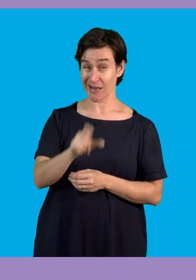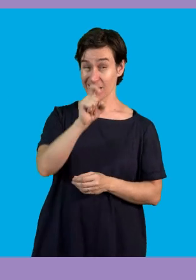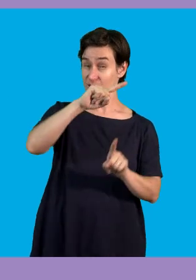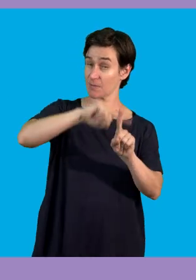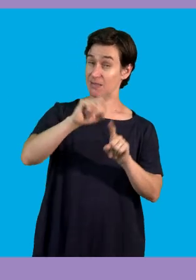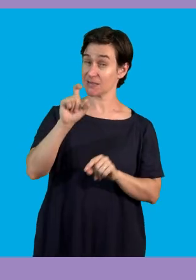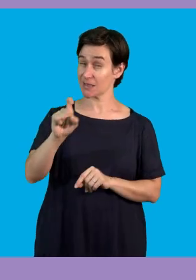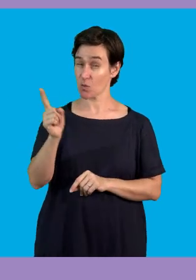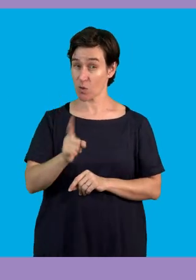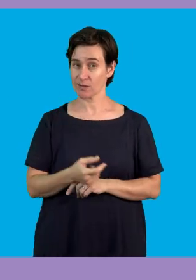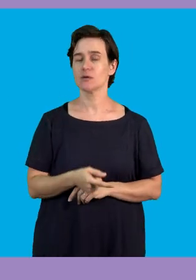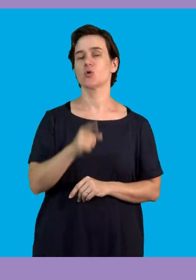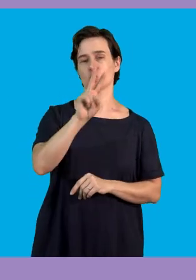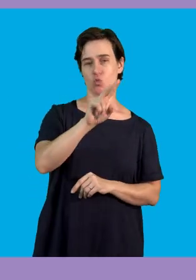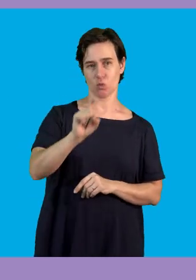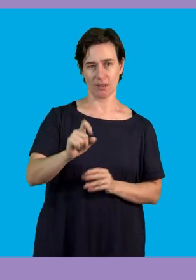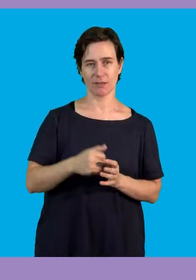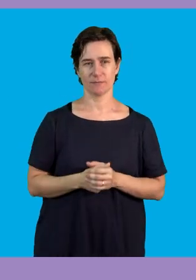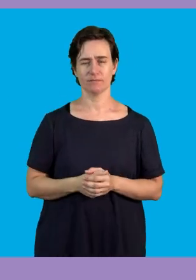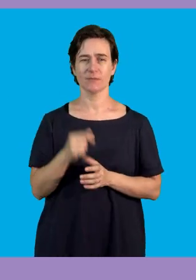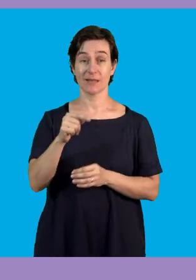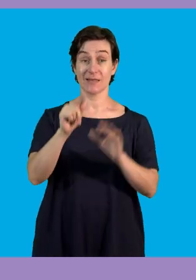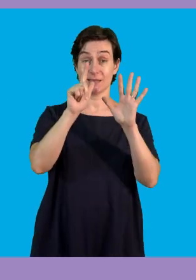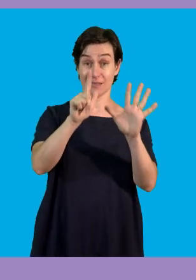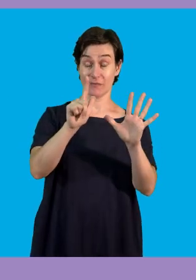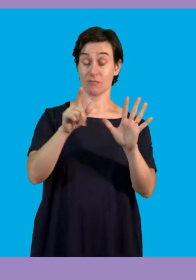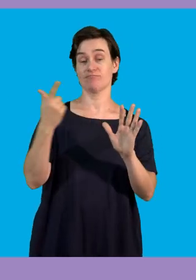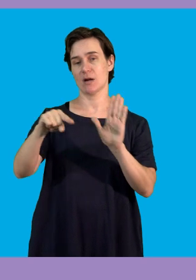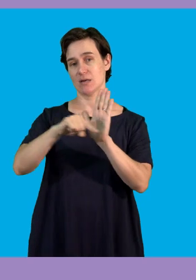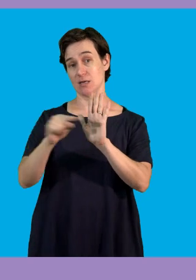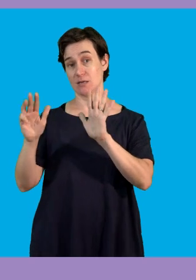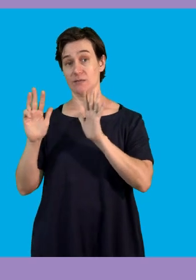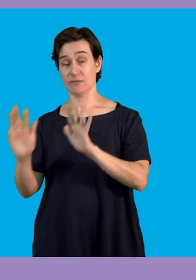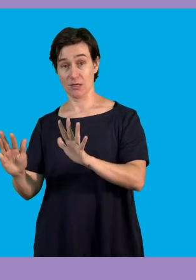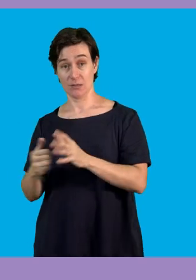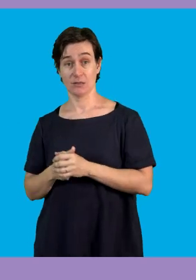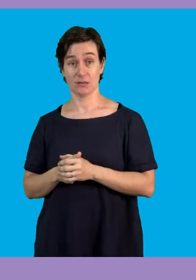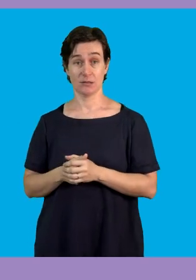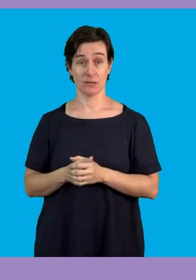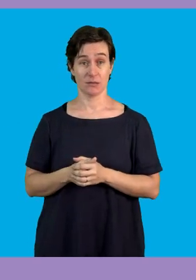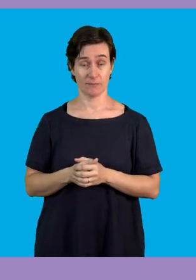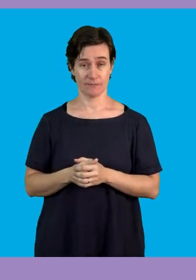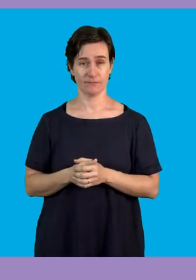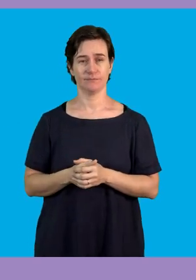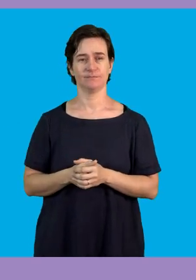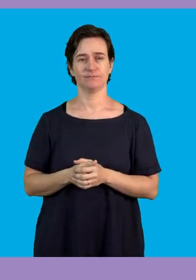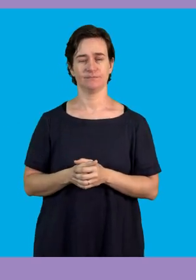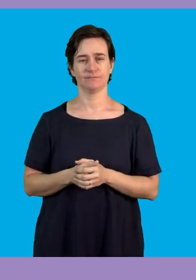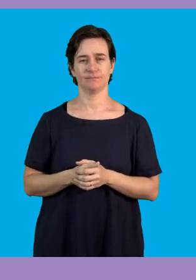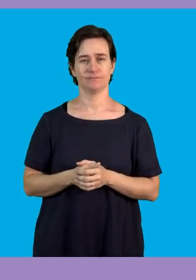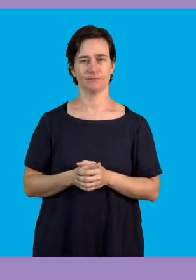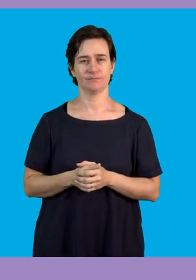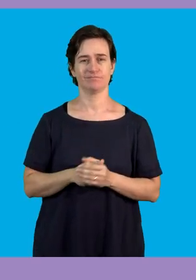X plus x is 2x. Then we have 7 and we have negative